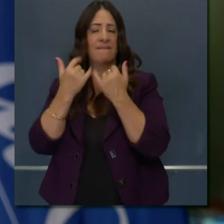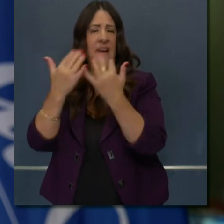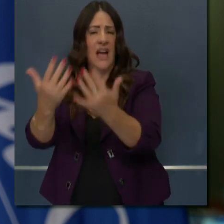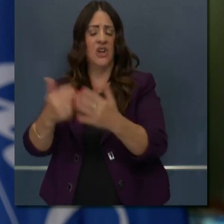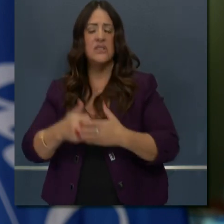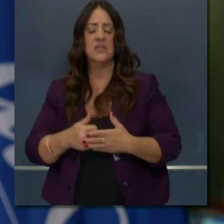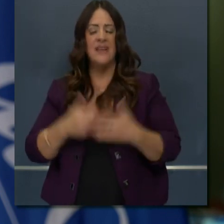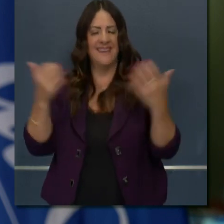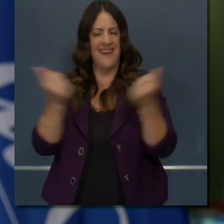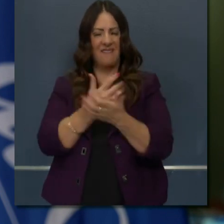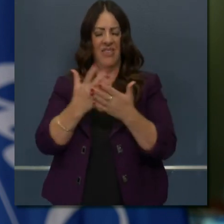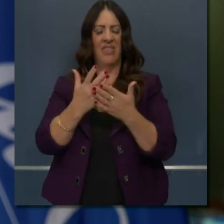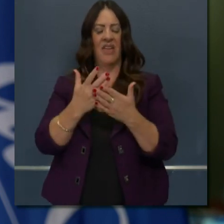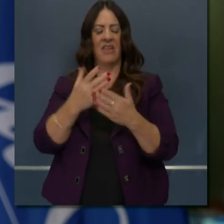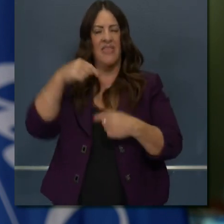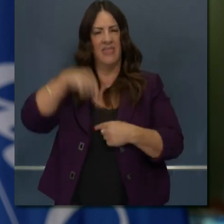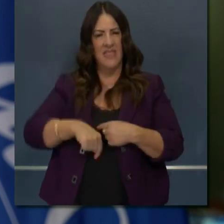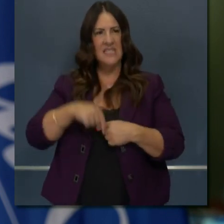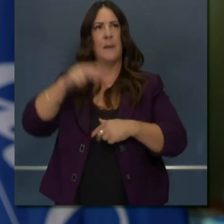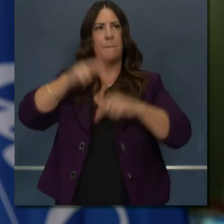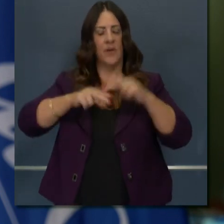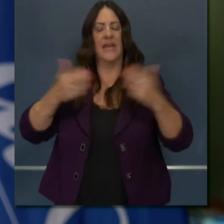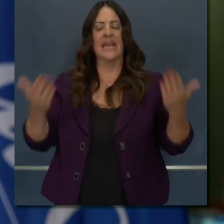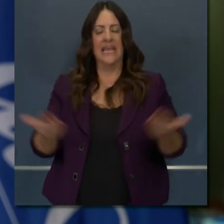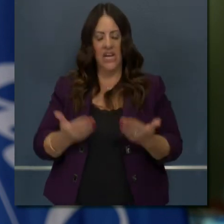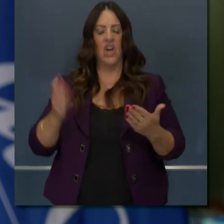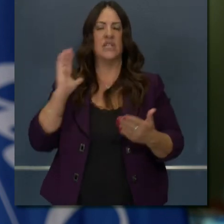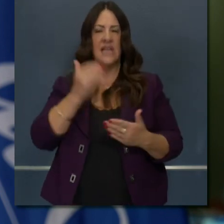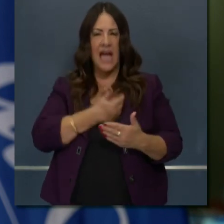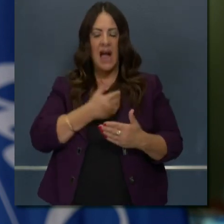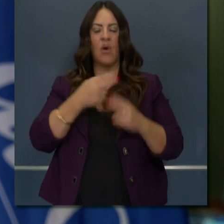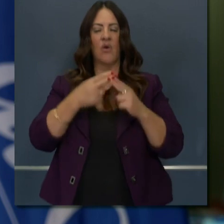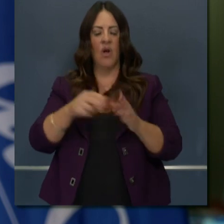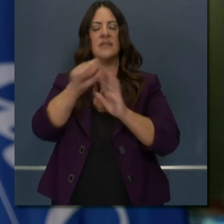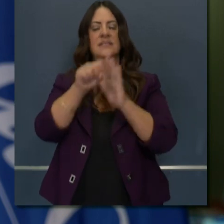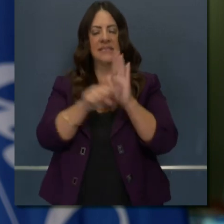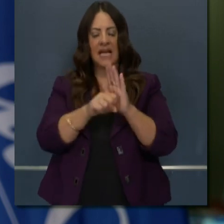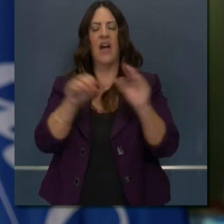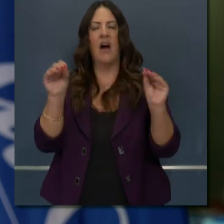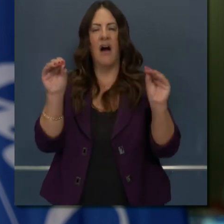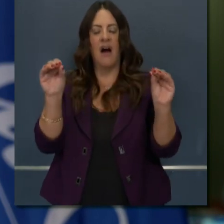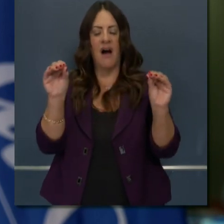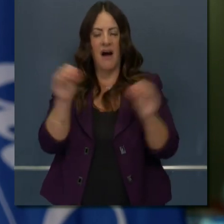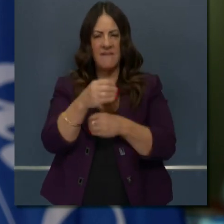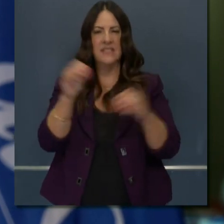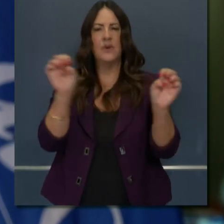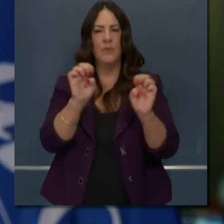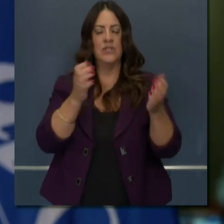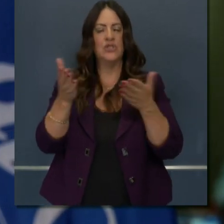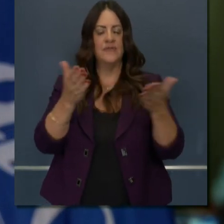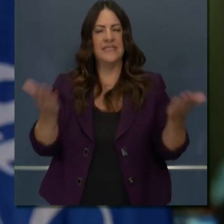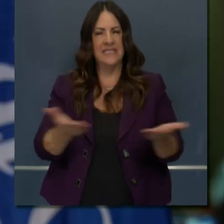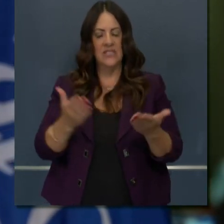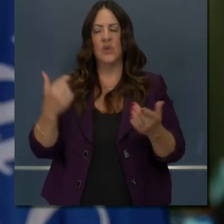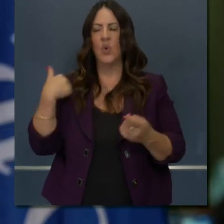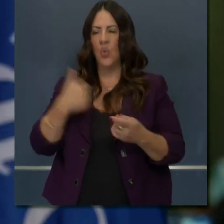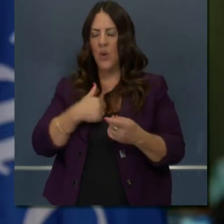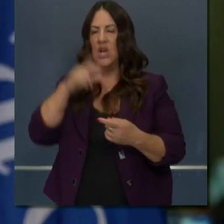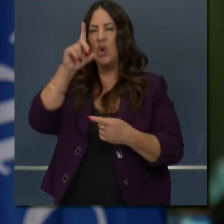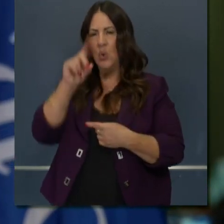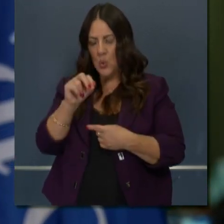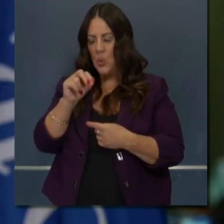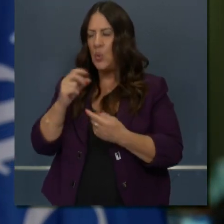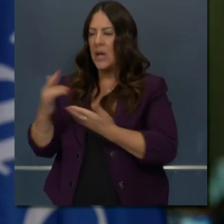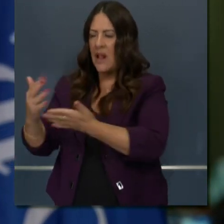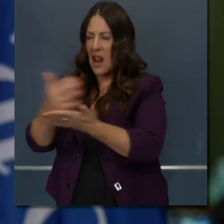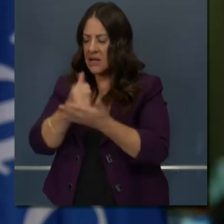California. We are constantly looking at ways and really having to leverage our collective resources for the